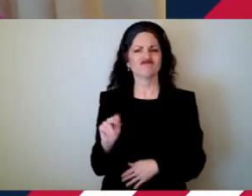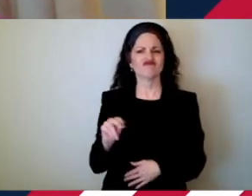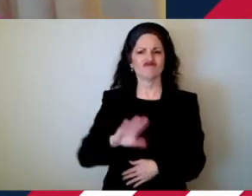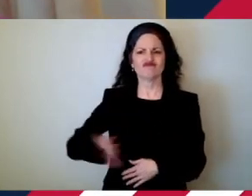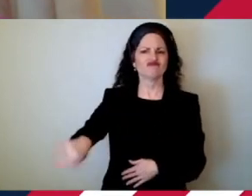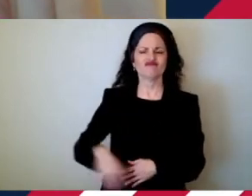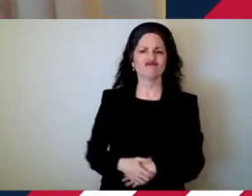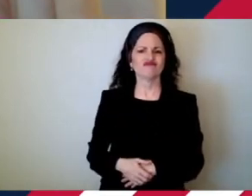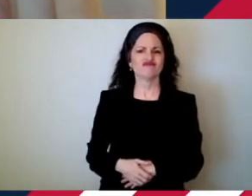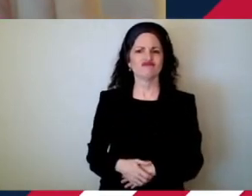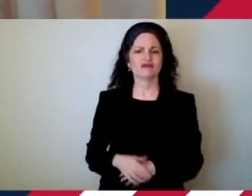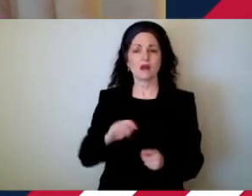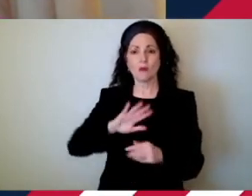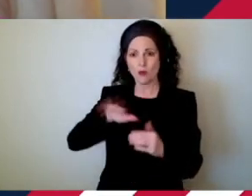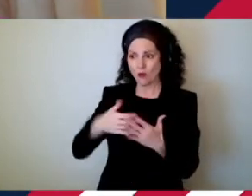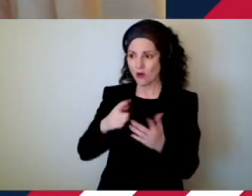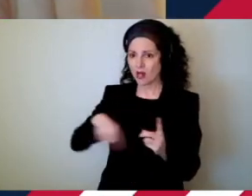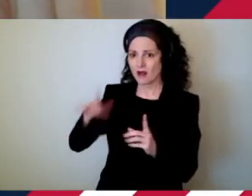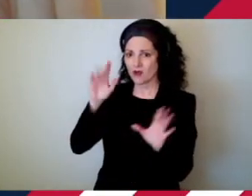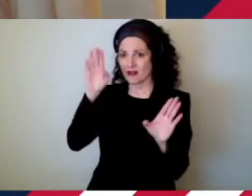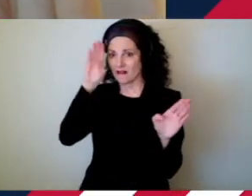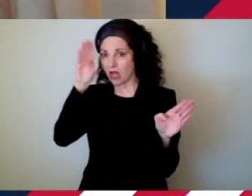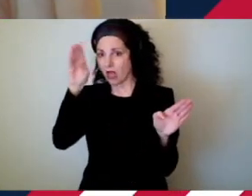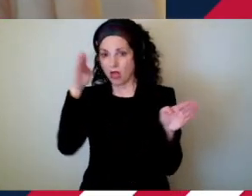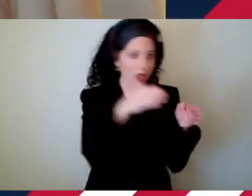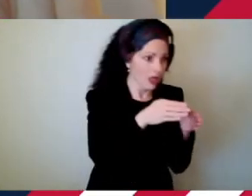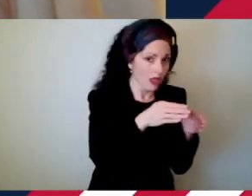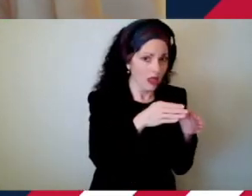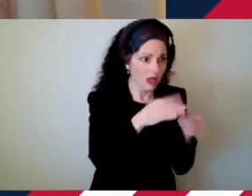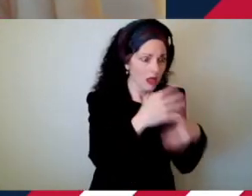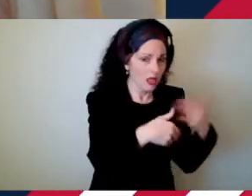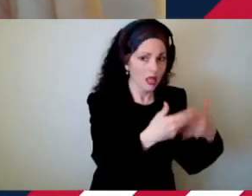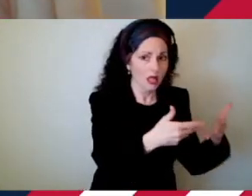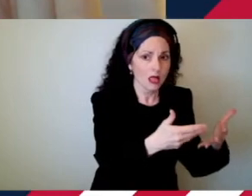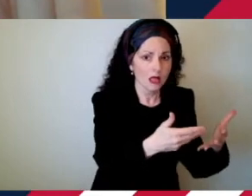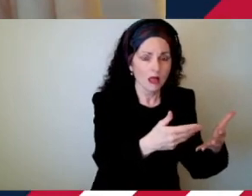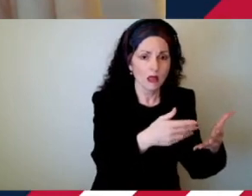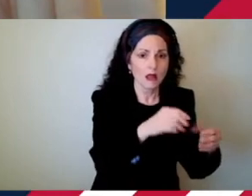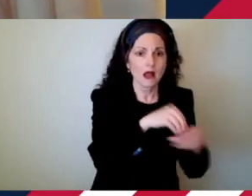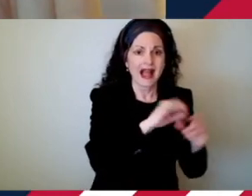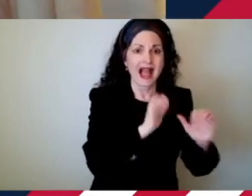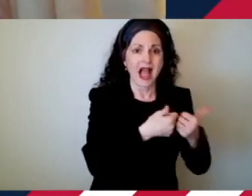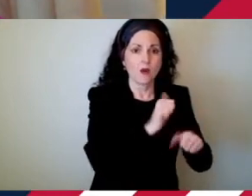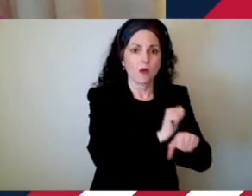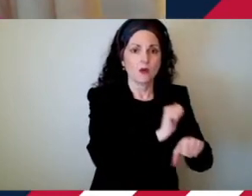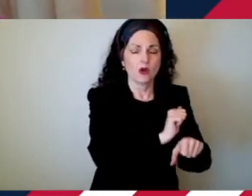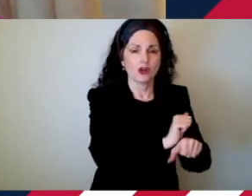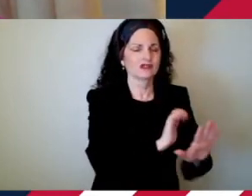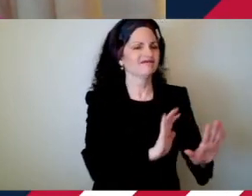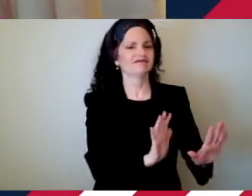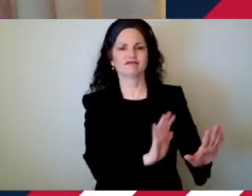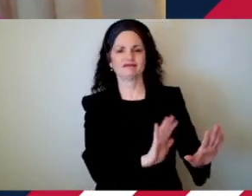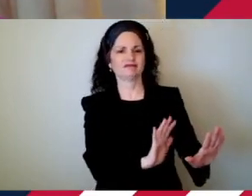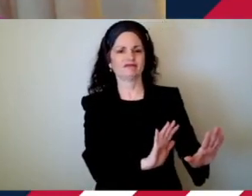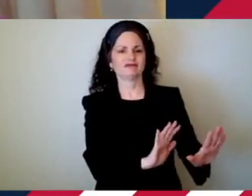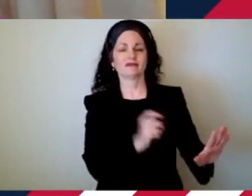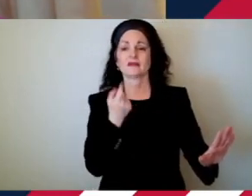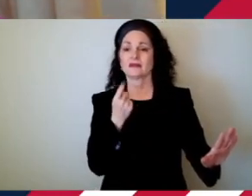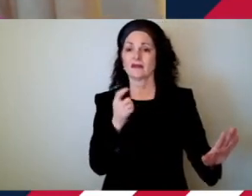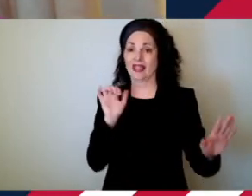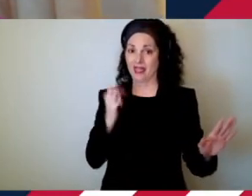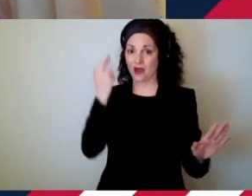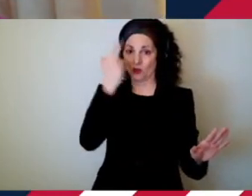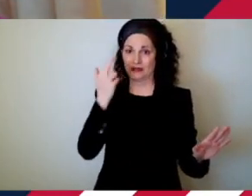by diving into the charter of the Democratic Party. For these reasons, as a Biden appointee to the